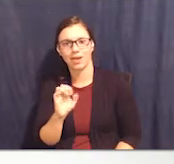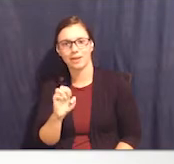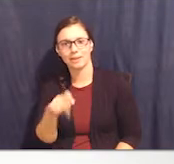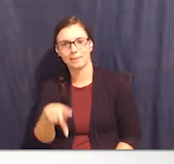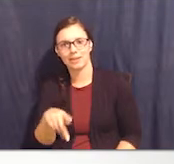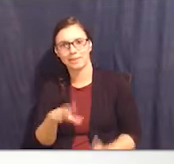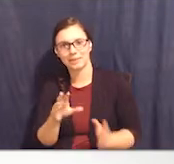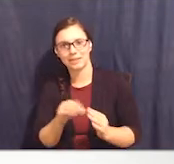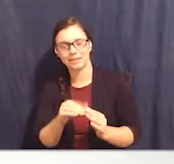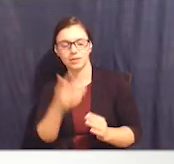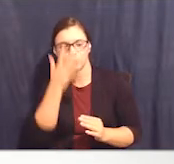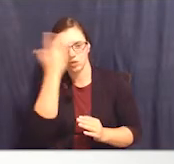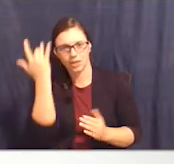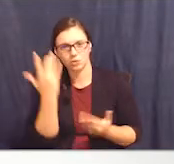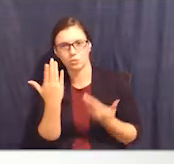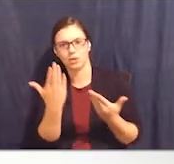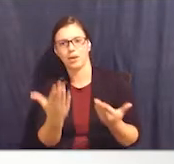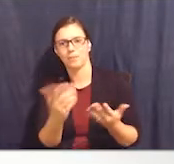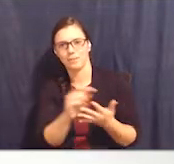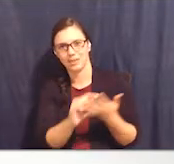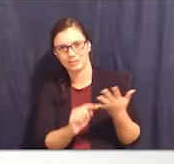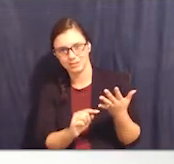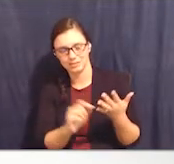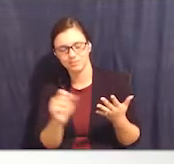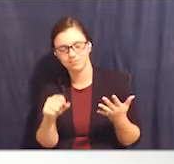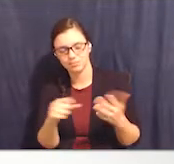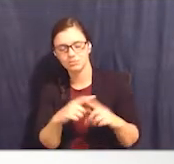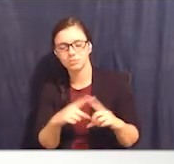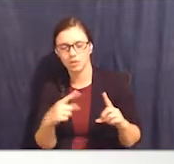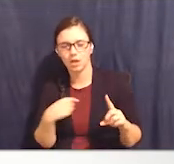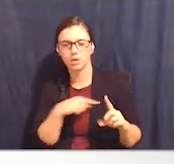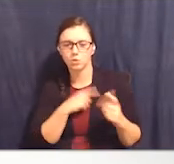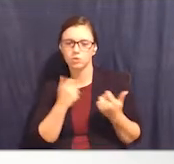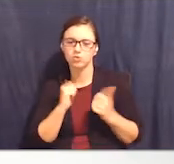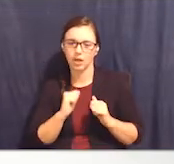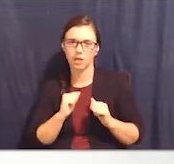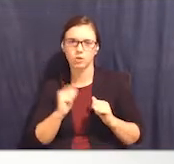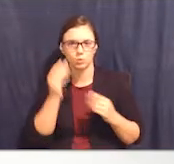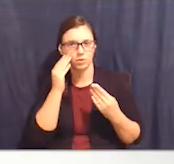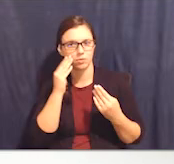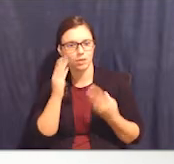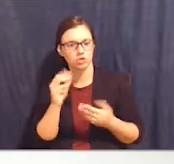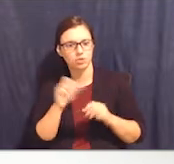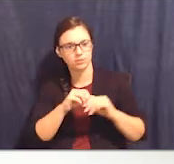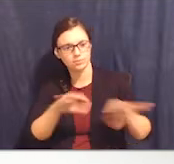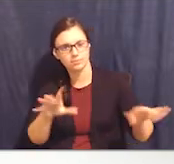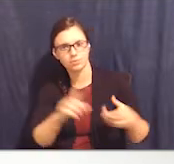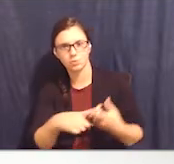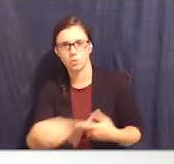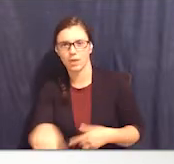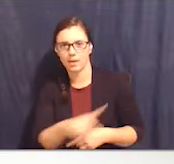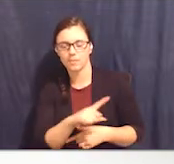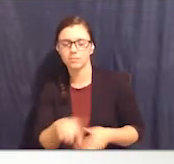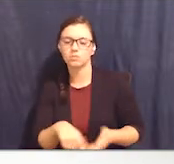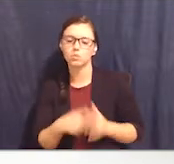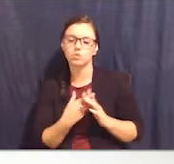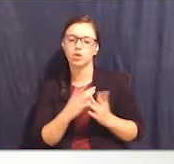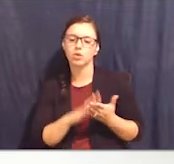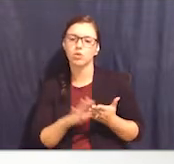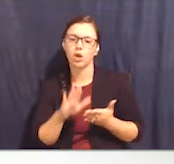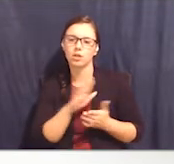any of those, and students with no disabilities, or no known disabilities, let's put it that